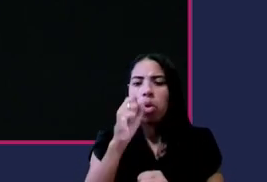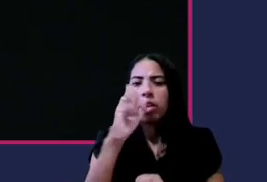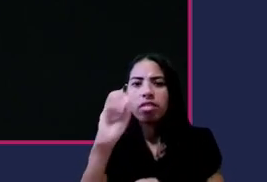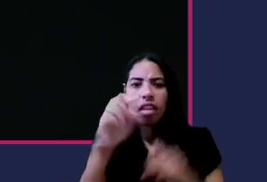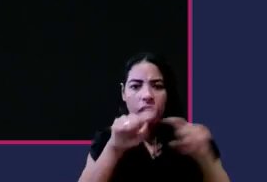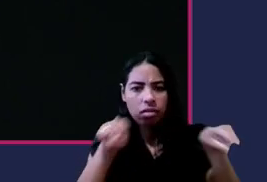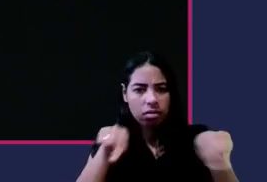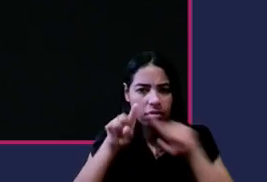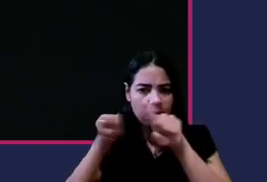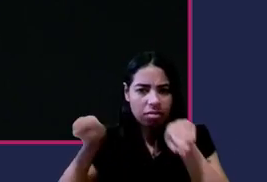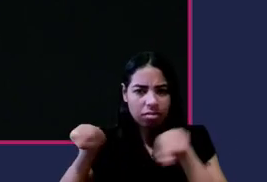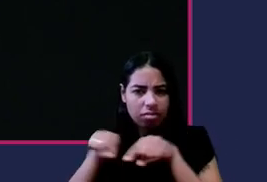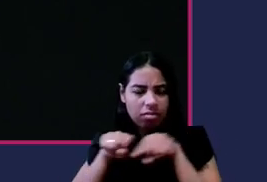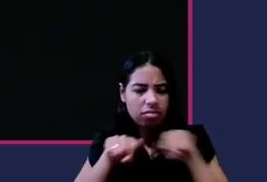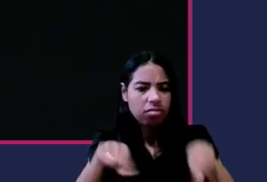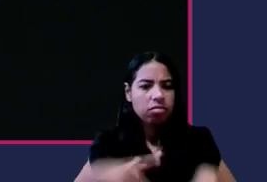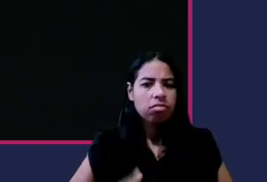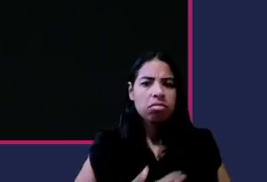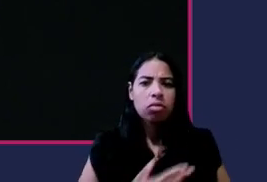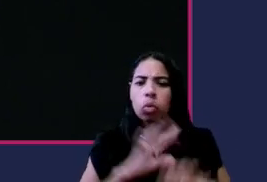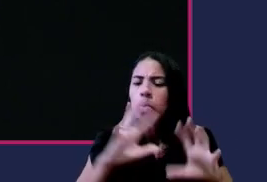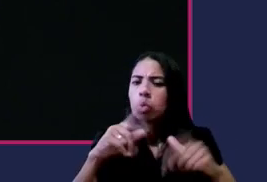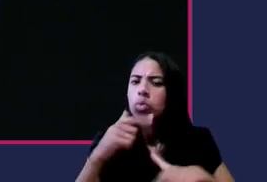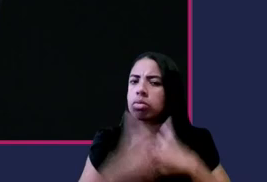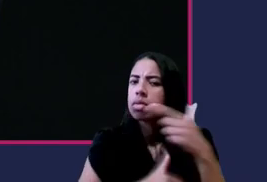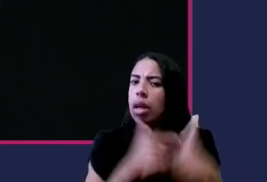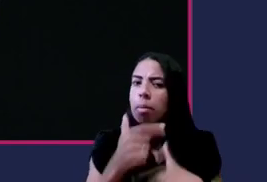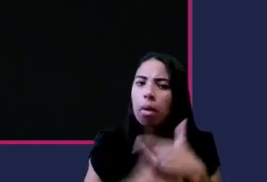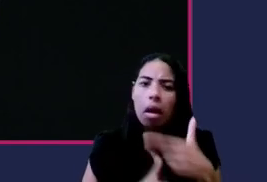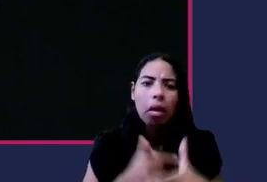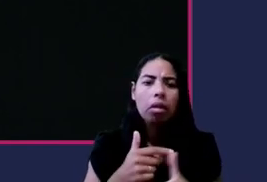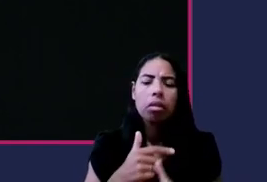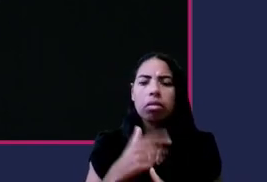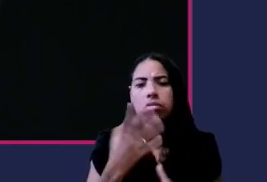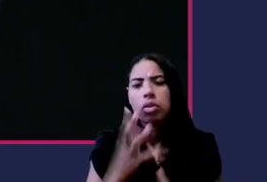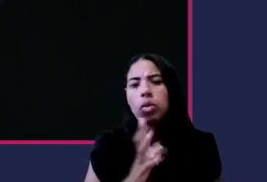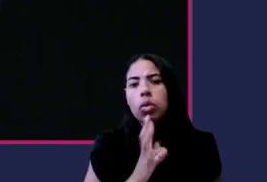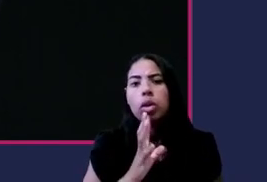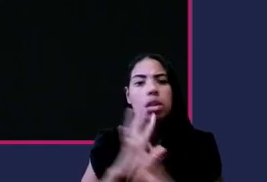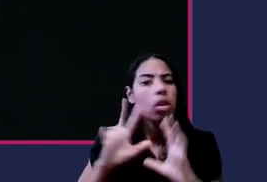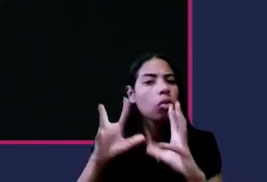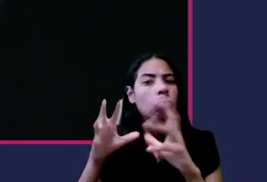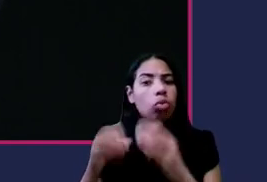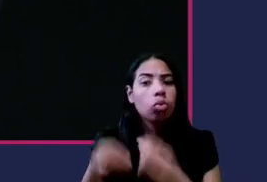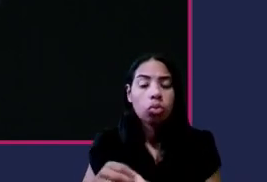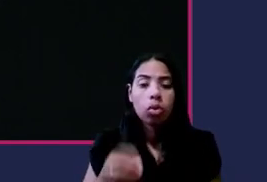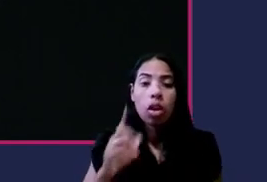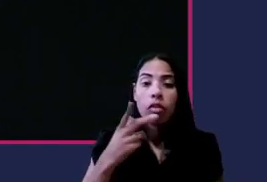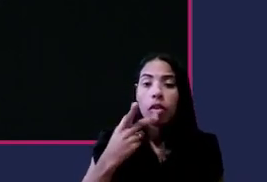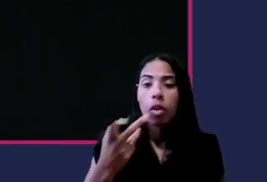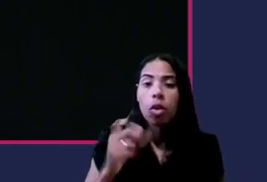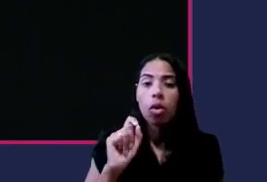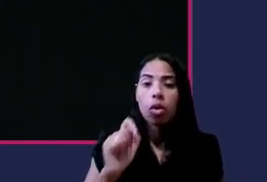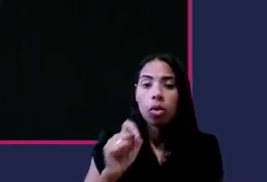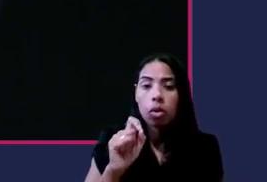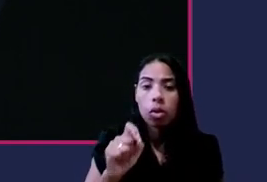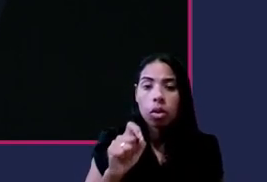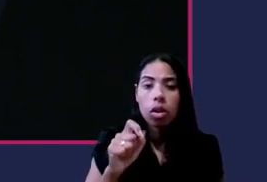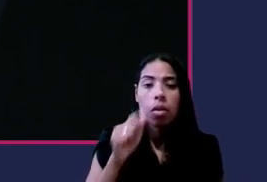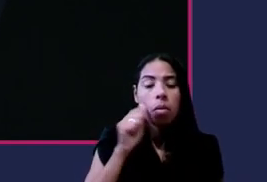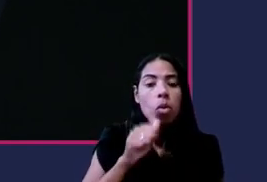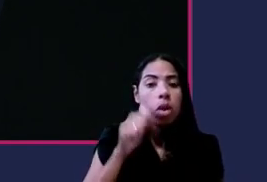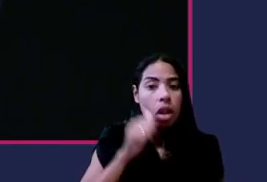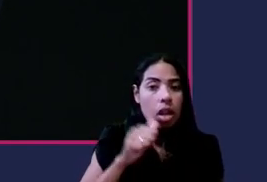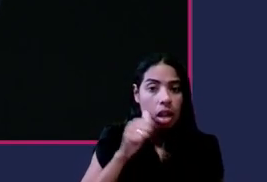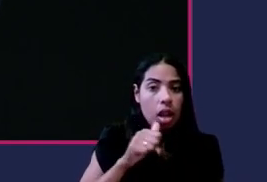They have 80 surgery rooms. Everyone is working with that. That's